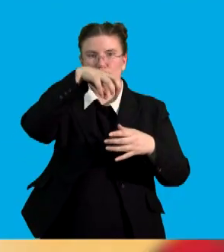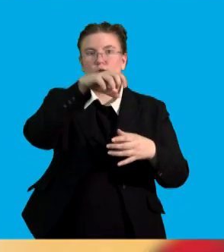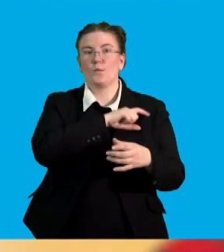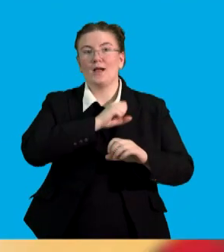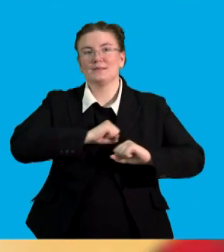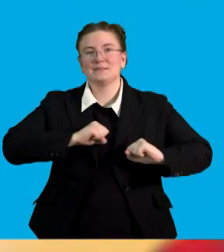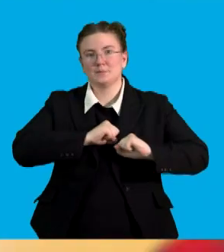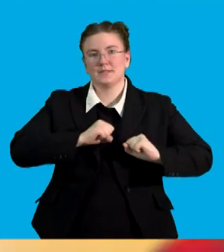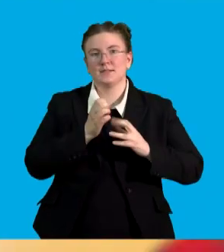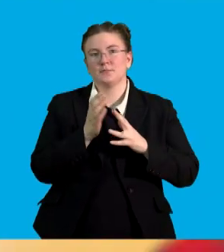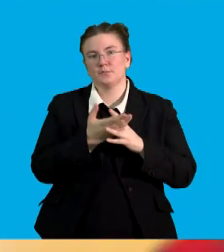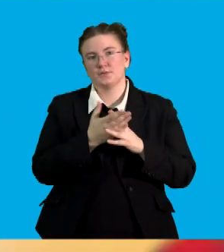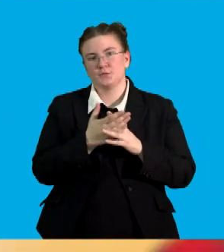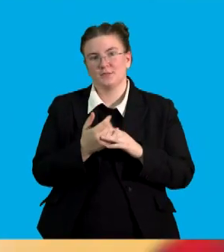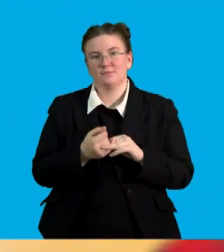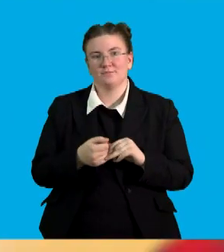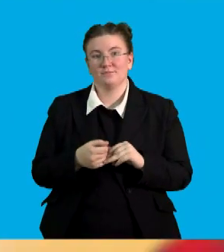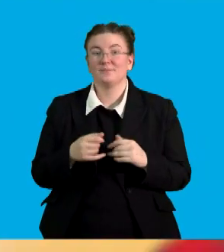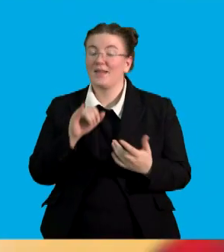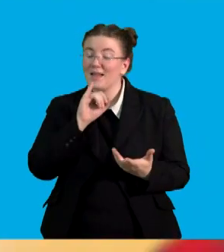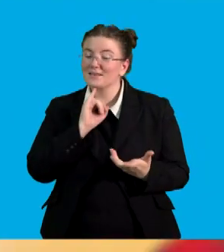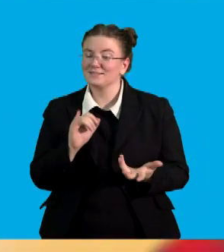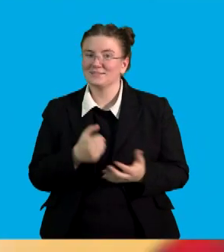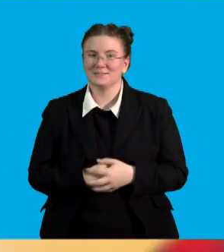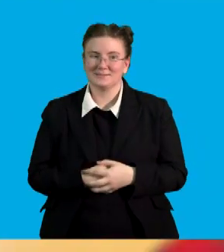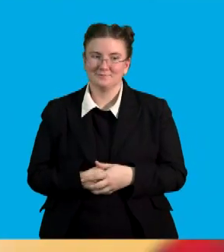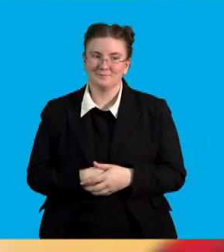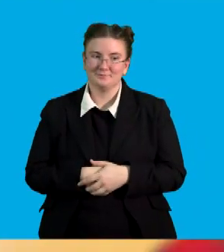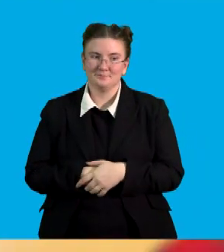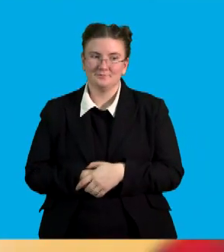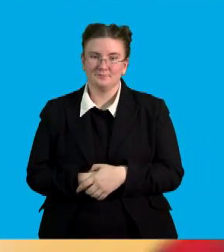the spaces between the solid, which in this case is the ice.